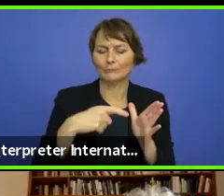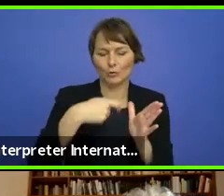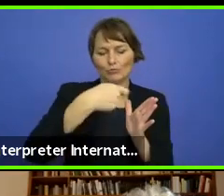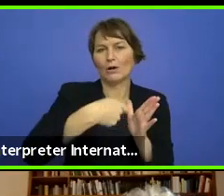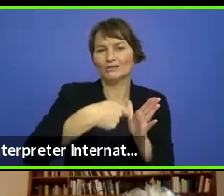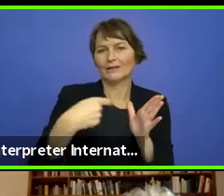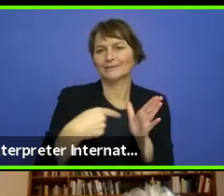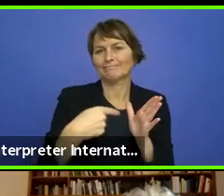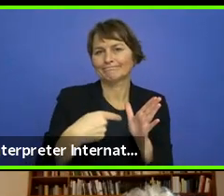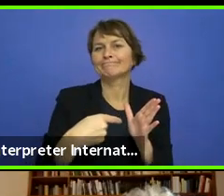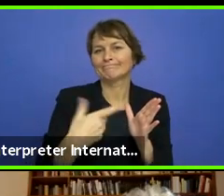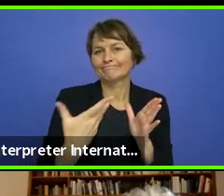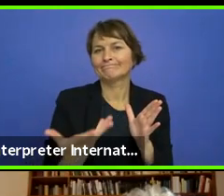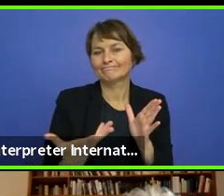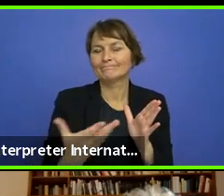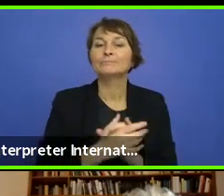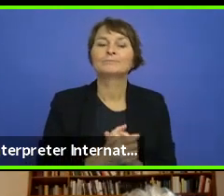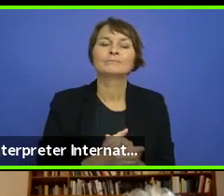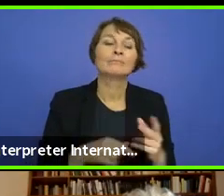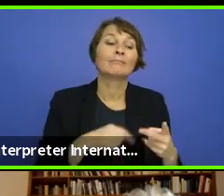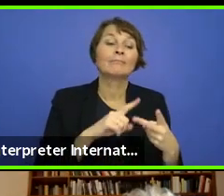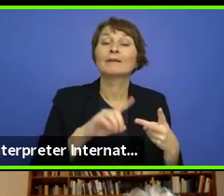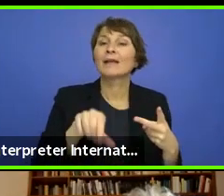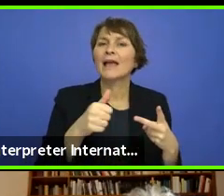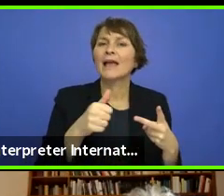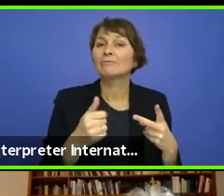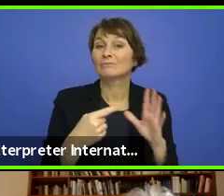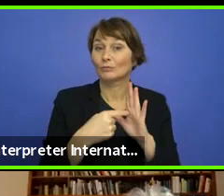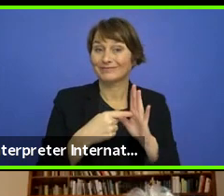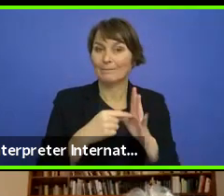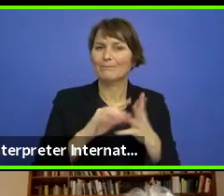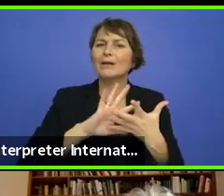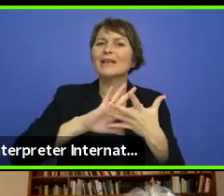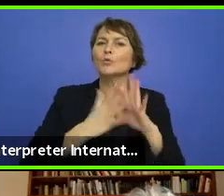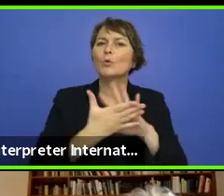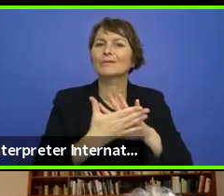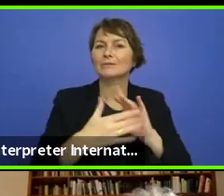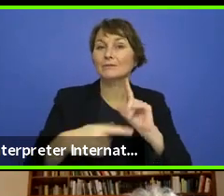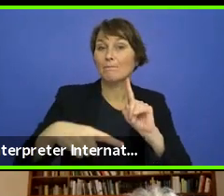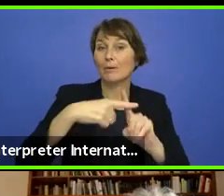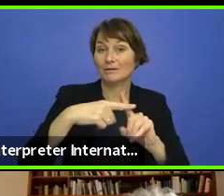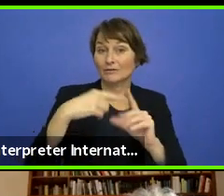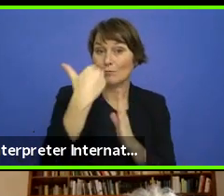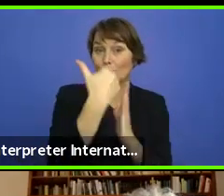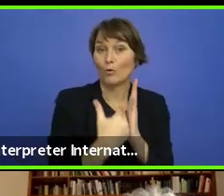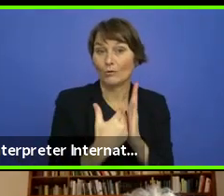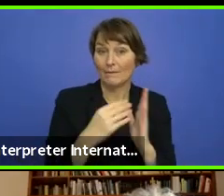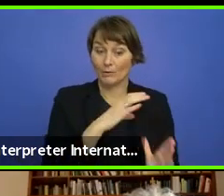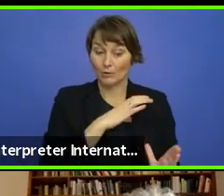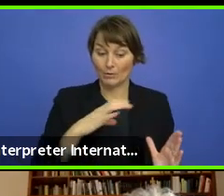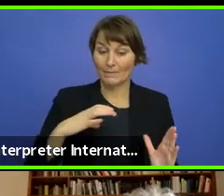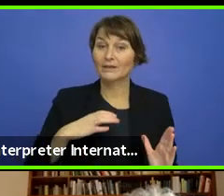course, international exchange on the base of the Erasmus program, but there is a lack of